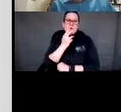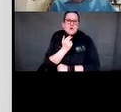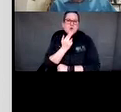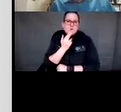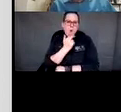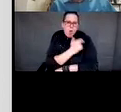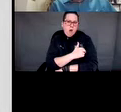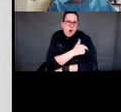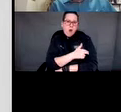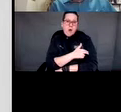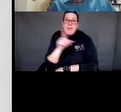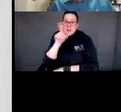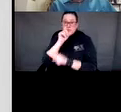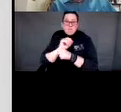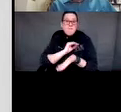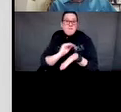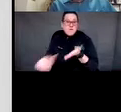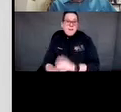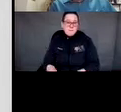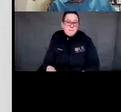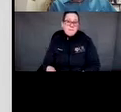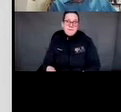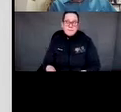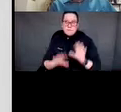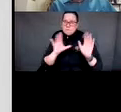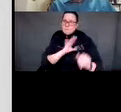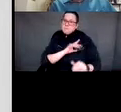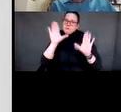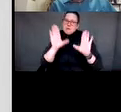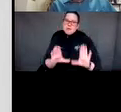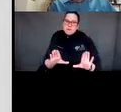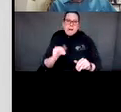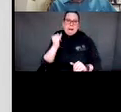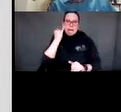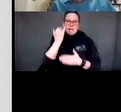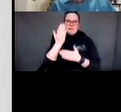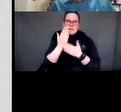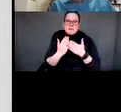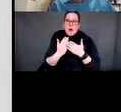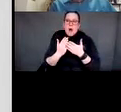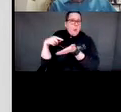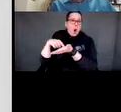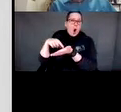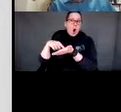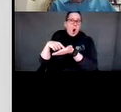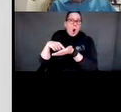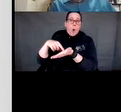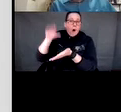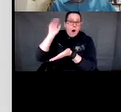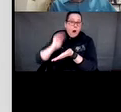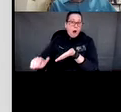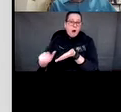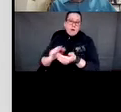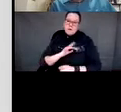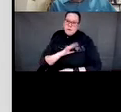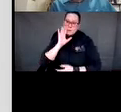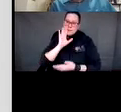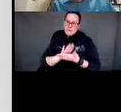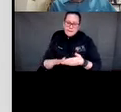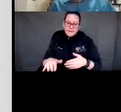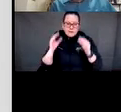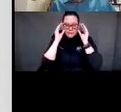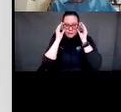was actually forgiven. So that would be great news if we can actually turn some of those liabilities into pure grants. And then